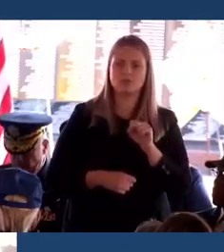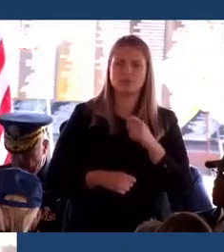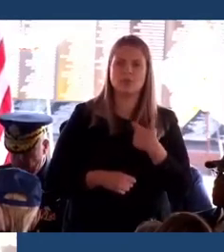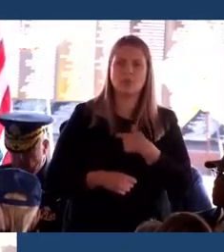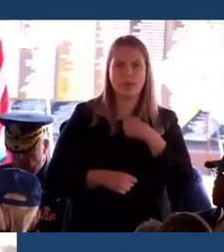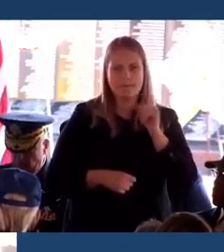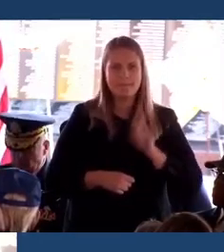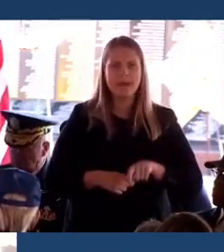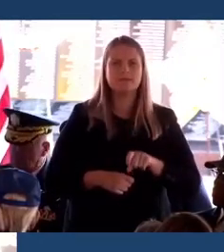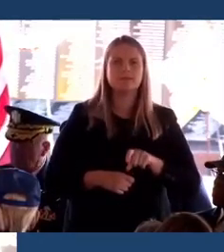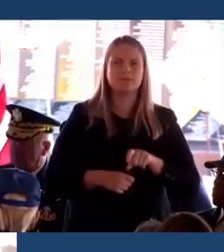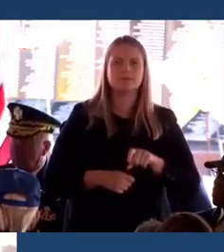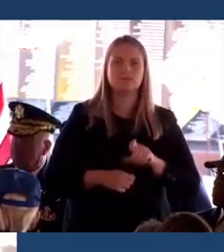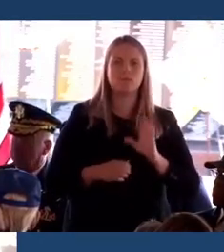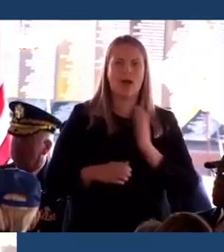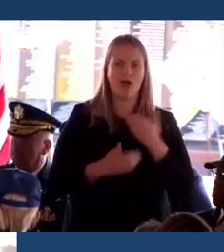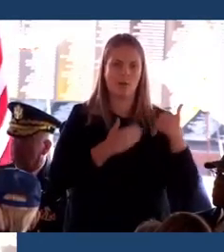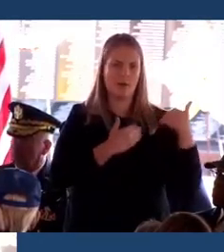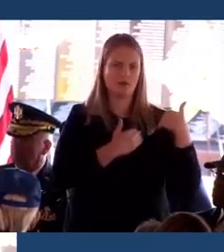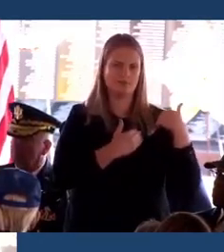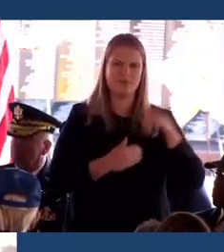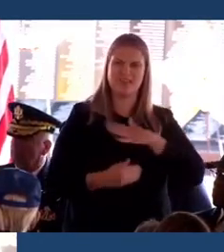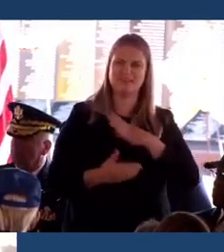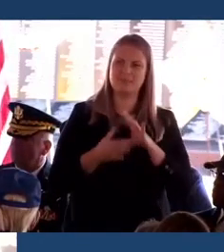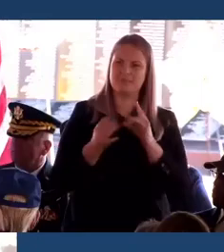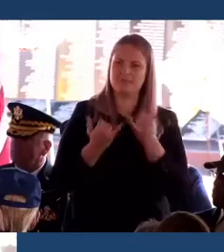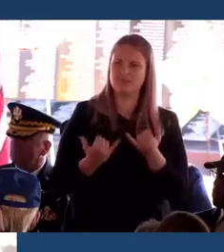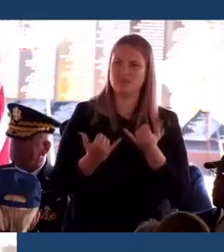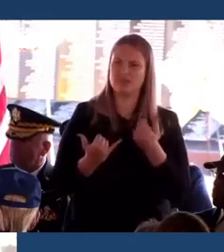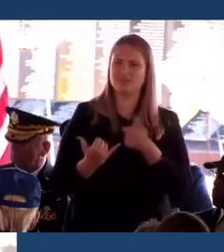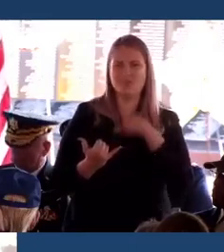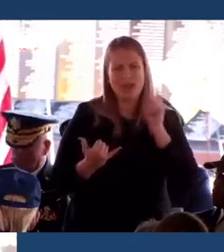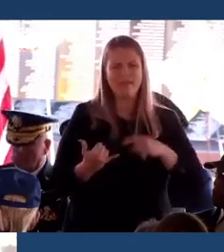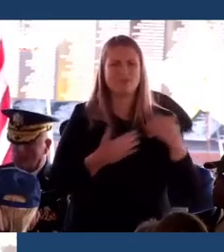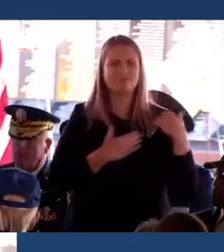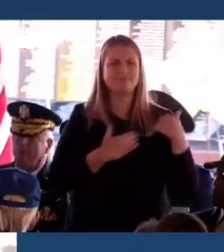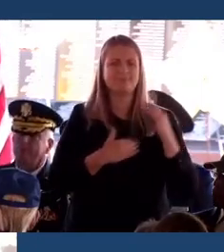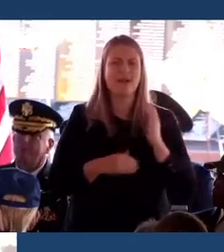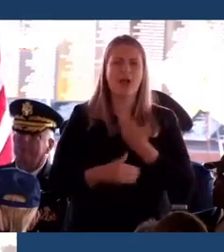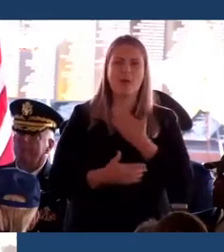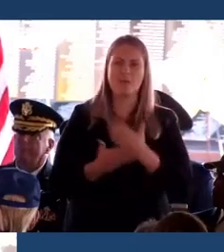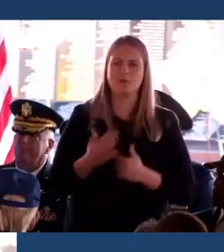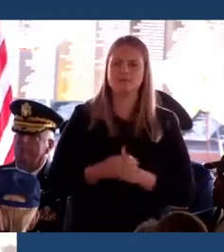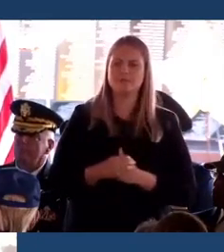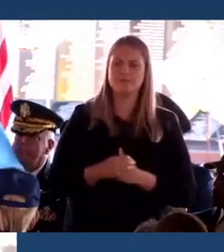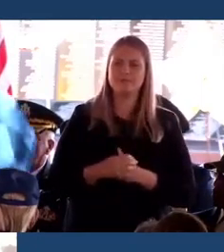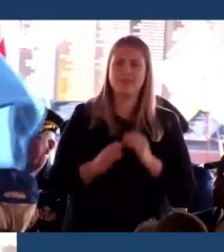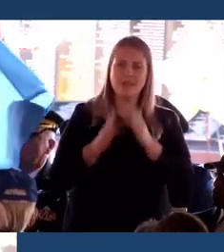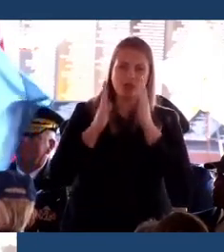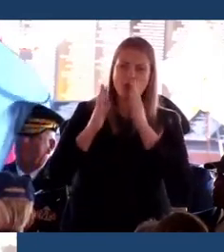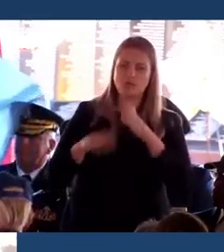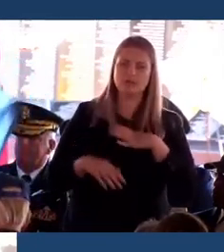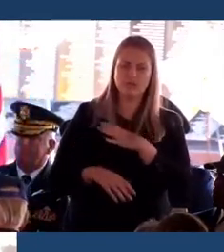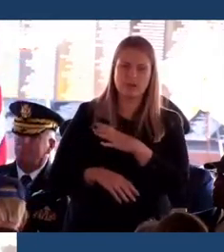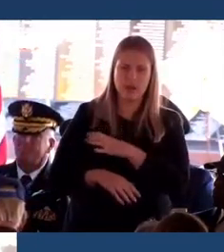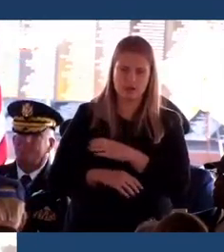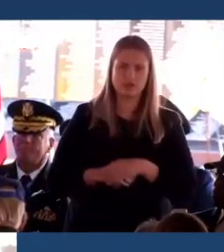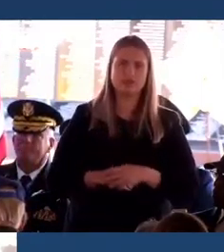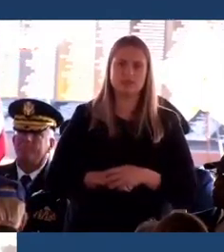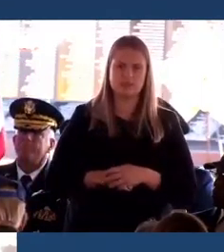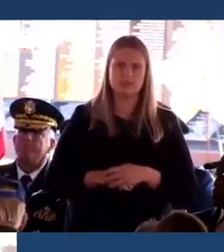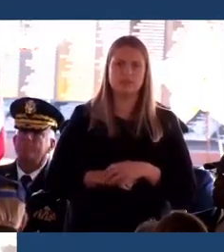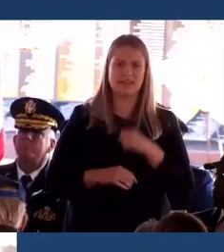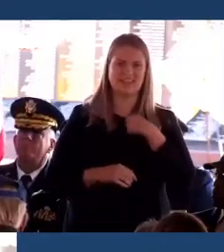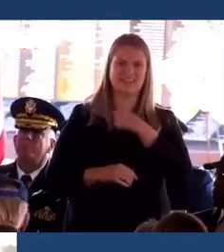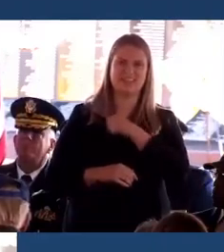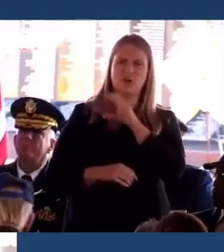to do our part. So that's my message today. We got to do our part. In the halls of Congress, that's what Senator